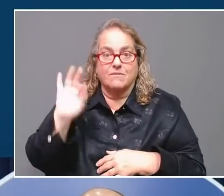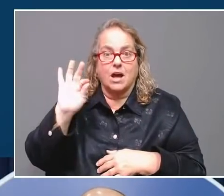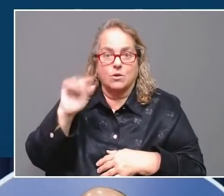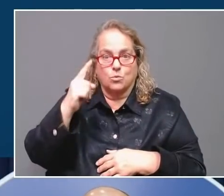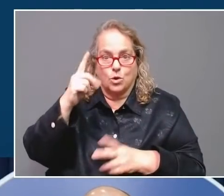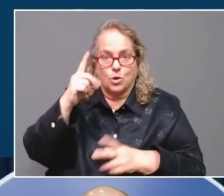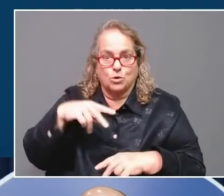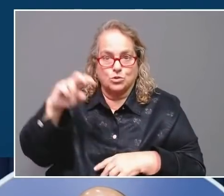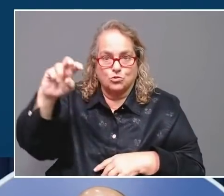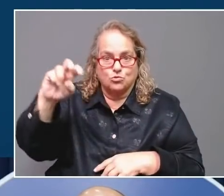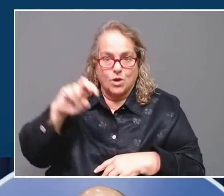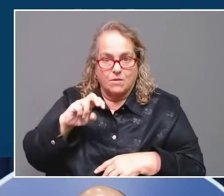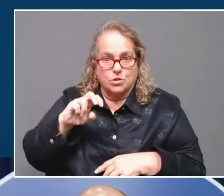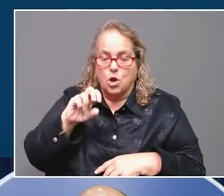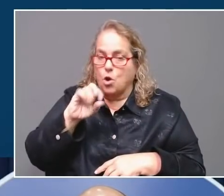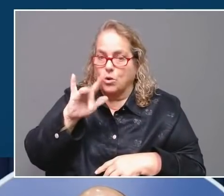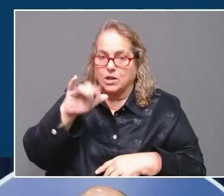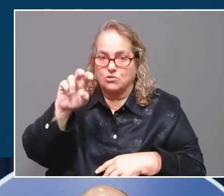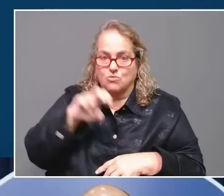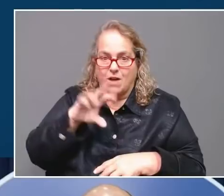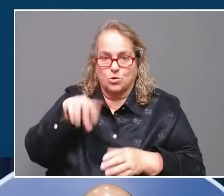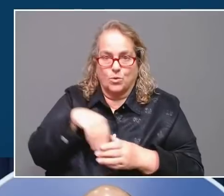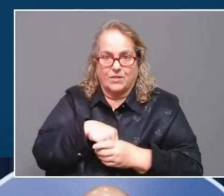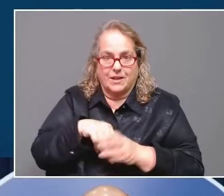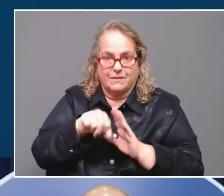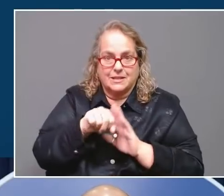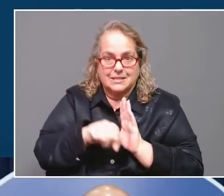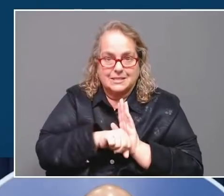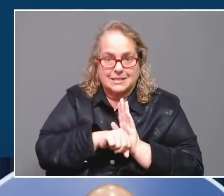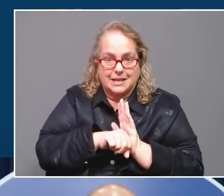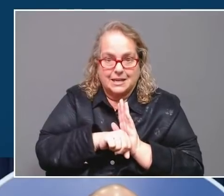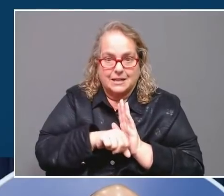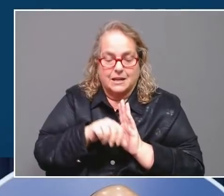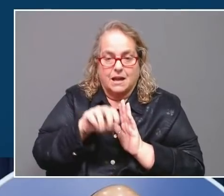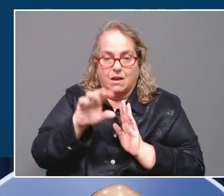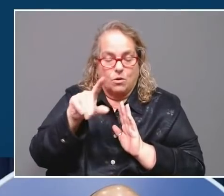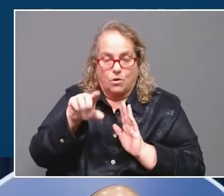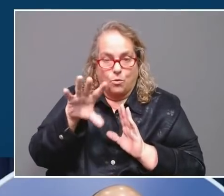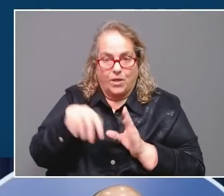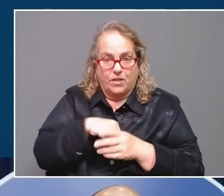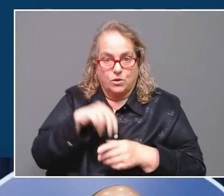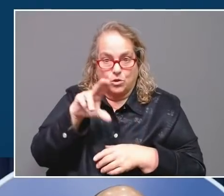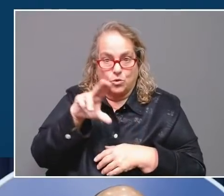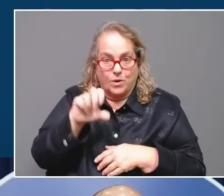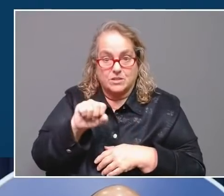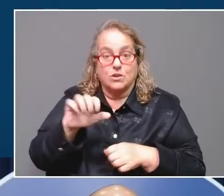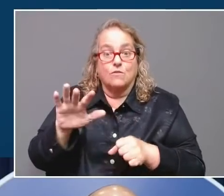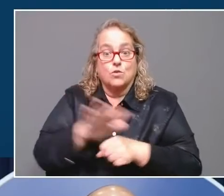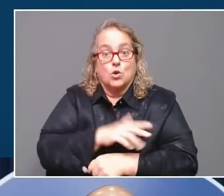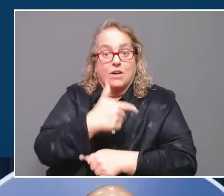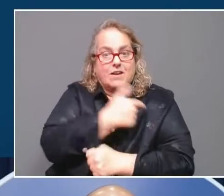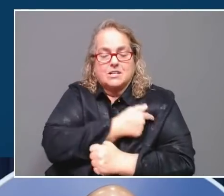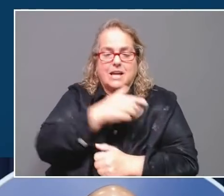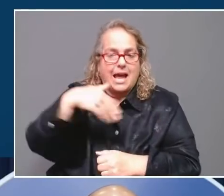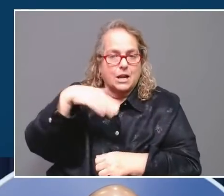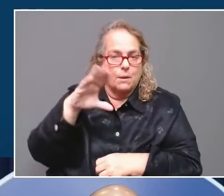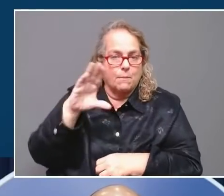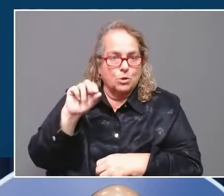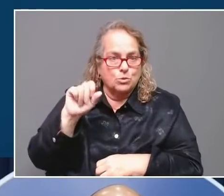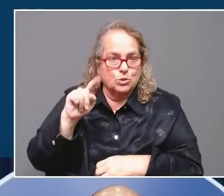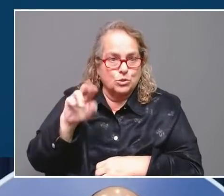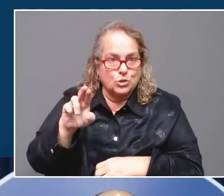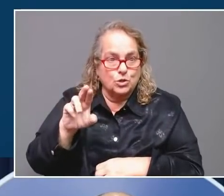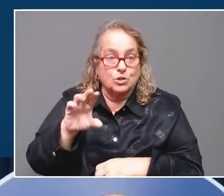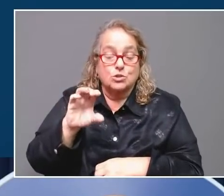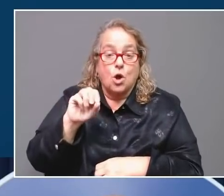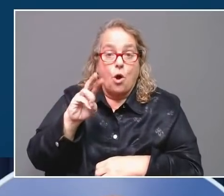it. They only traveled domestically, as I understand, were fully vaccinated, but had not yet been boosted. And I'll come back to that because I think the governor's message is